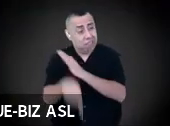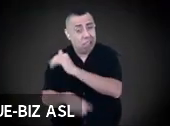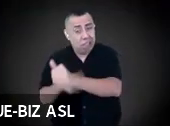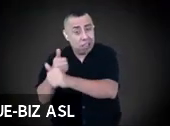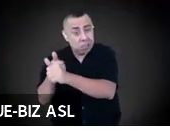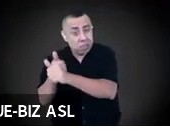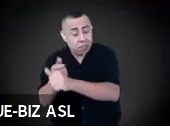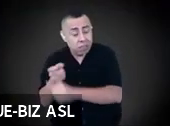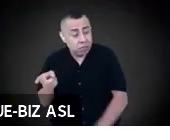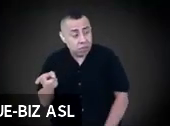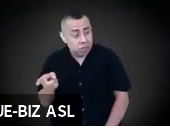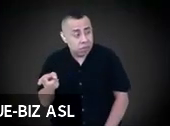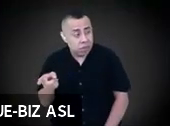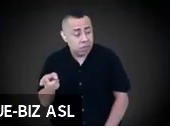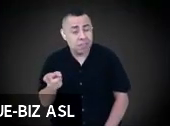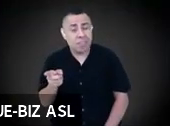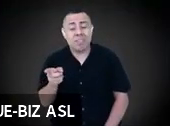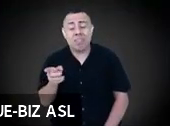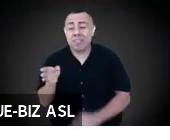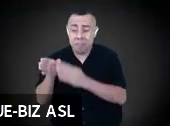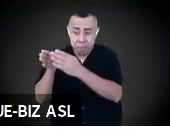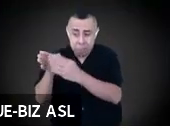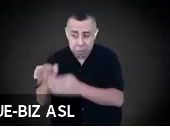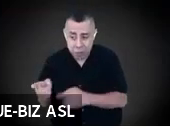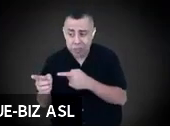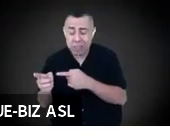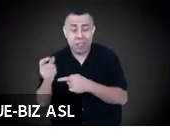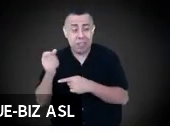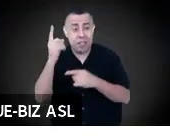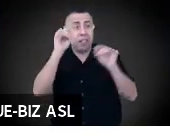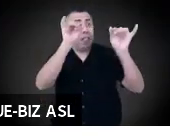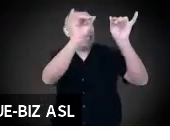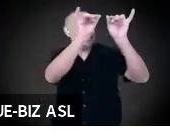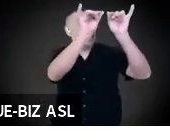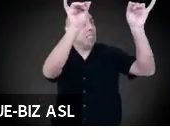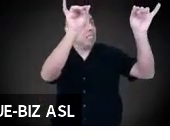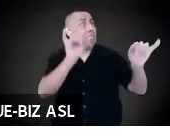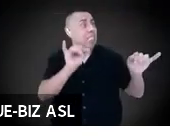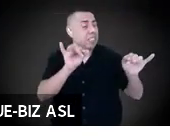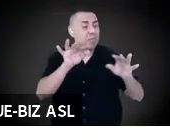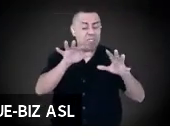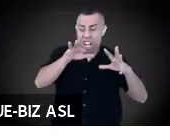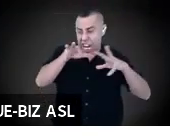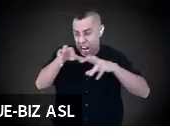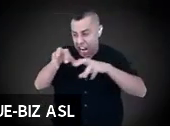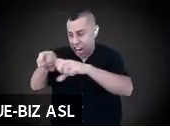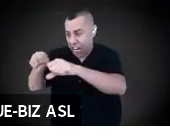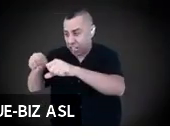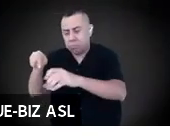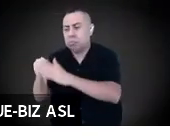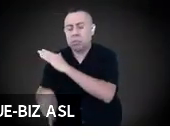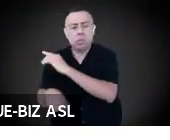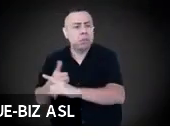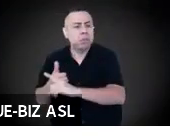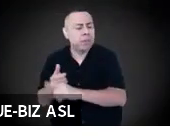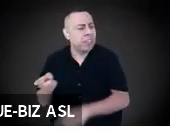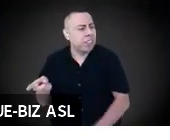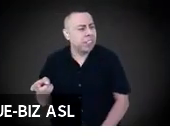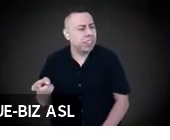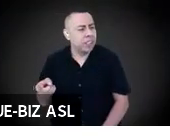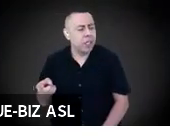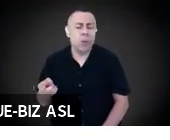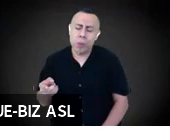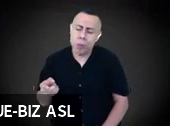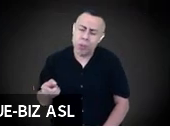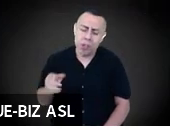you know, yep, because of what this system does to us. Yep. You know, and I think, you know,